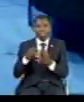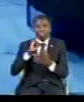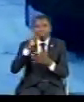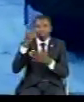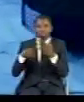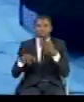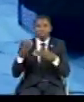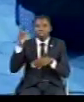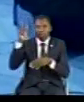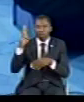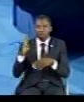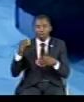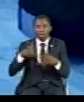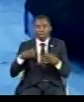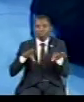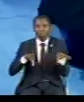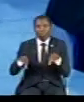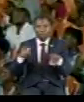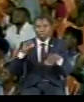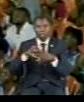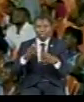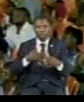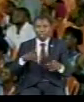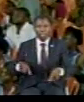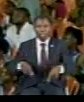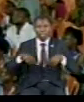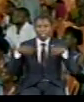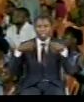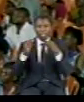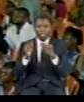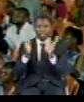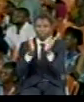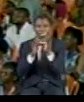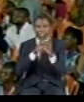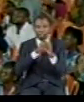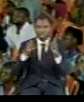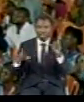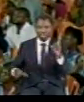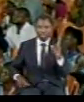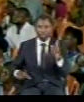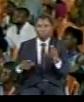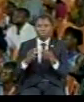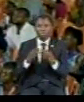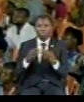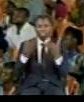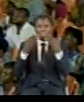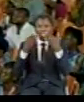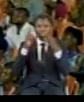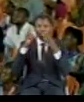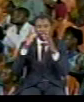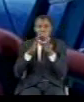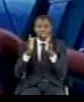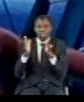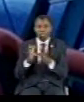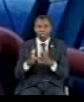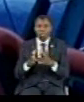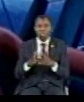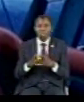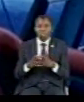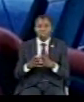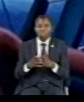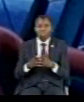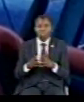life. Praise the Lord. Hallelujah. Thank you, Jesus. It is done. We can walk it.